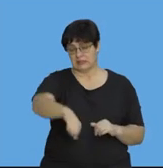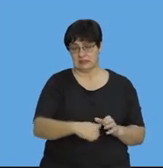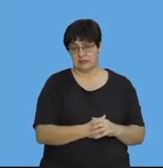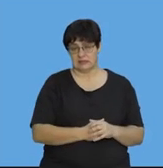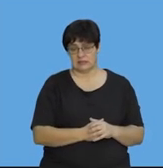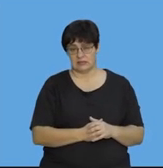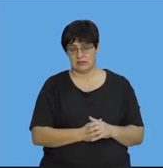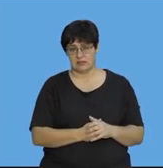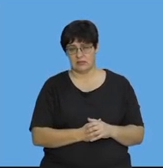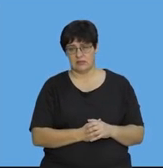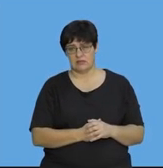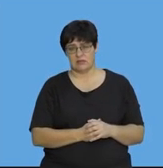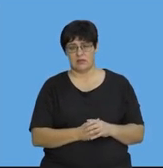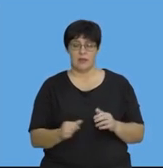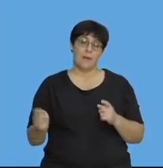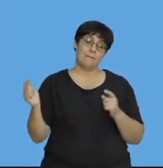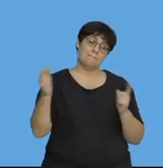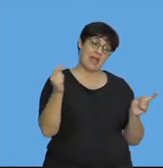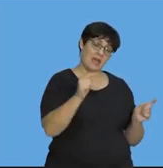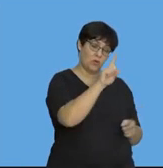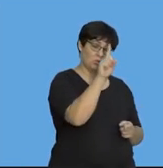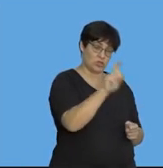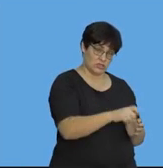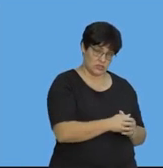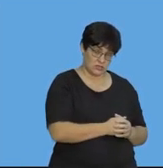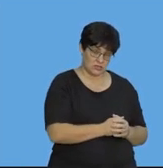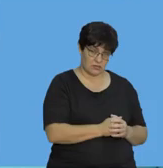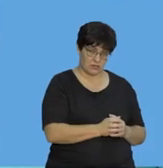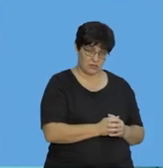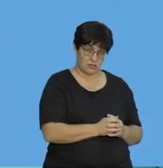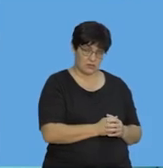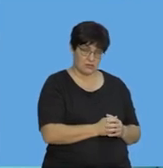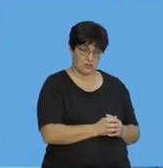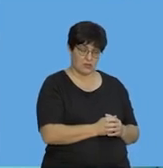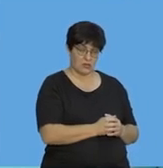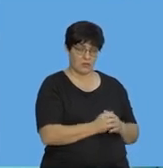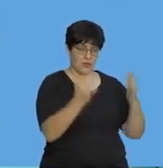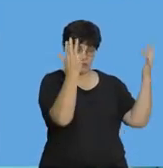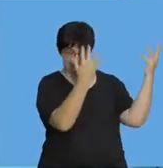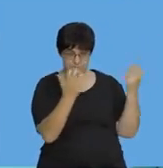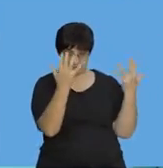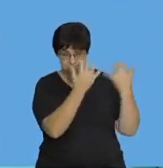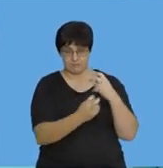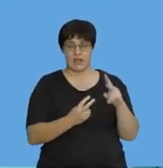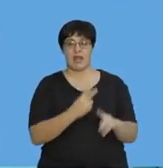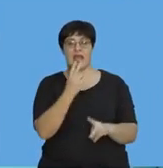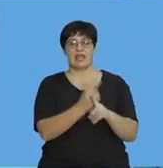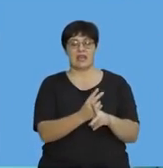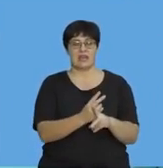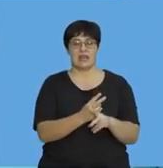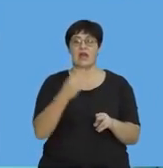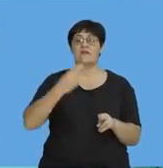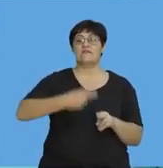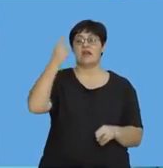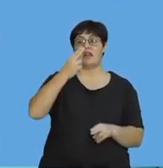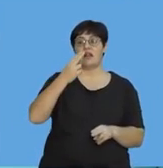Absolutely, they're supposed to be the same. If you go back to the question and you rework out